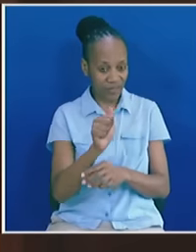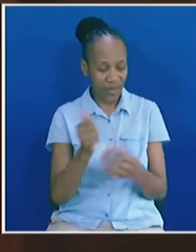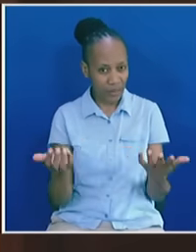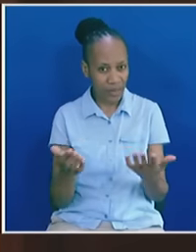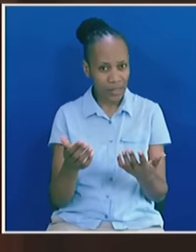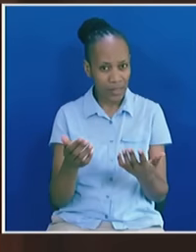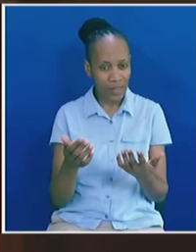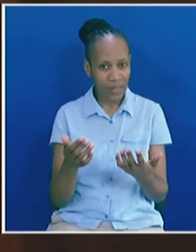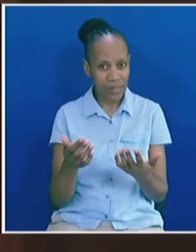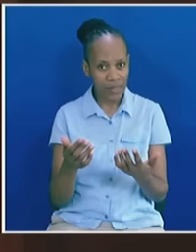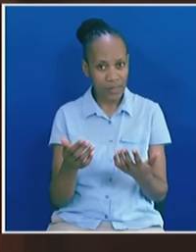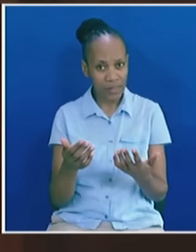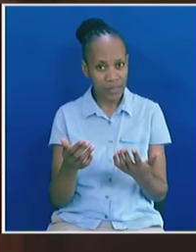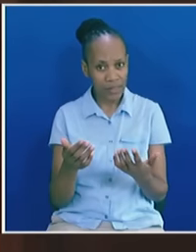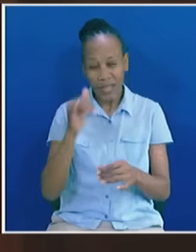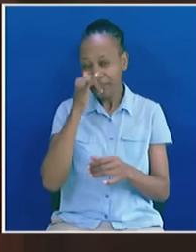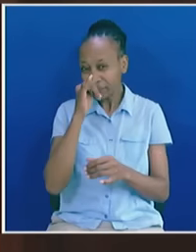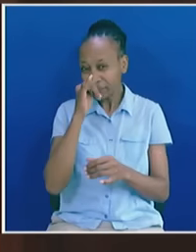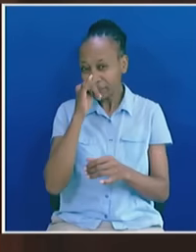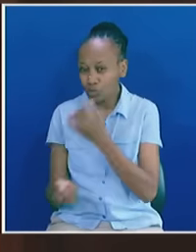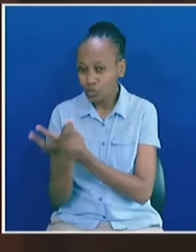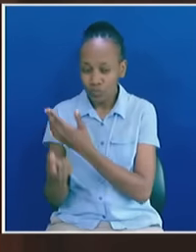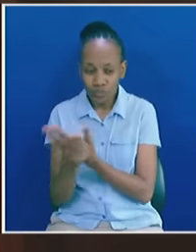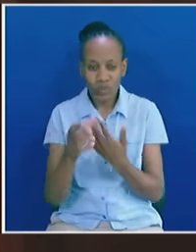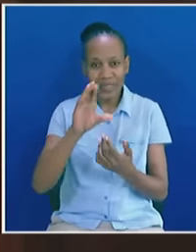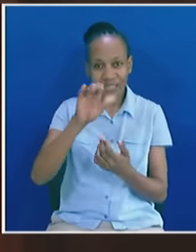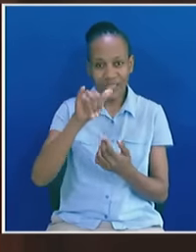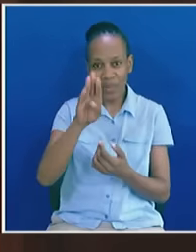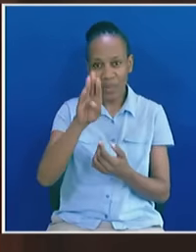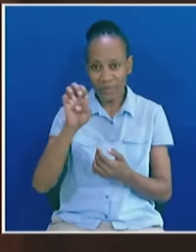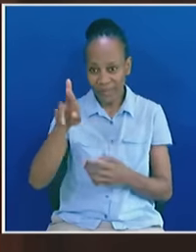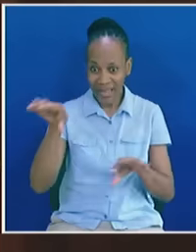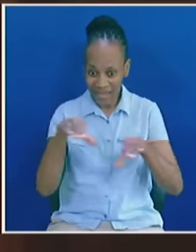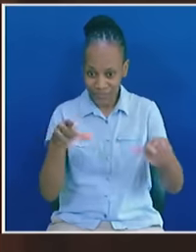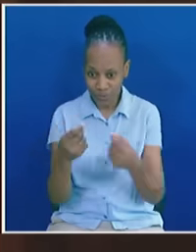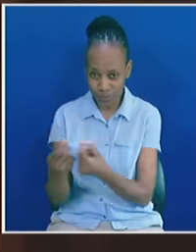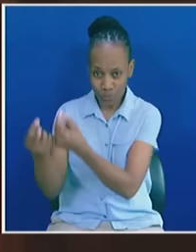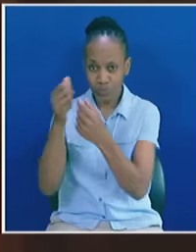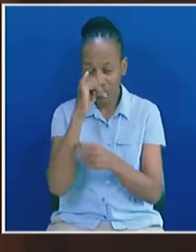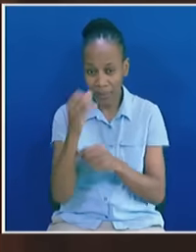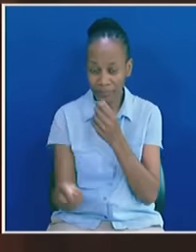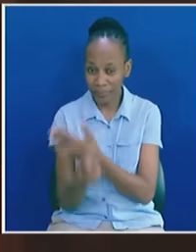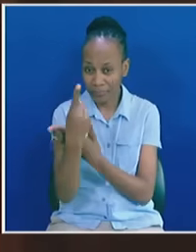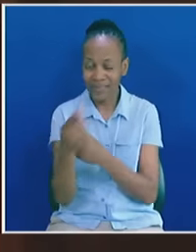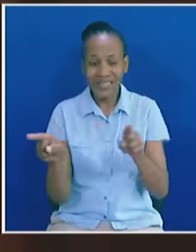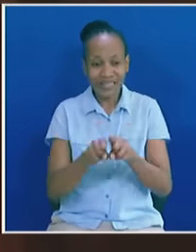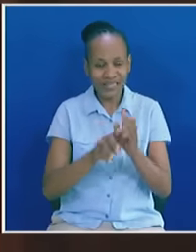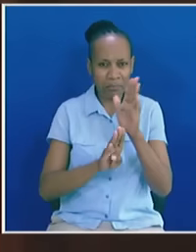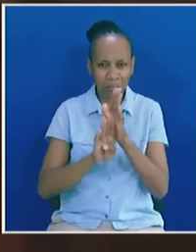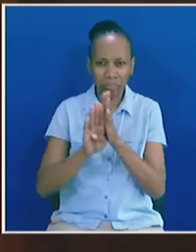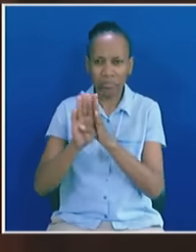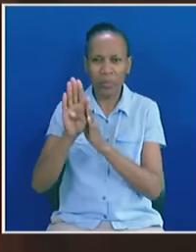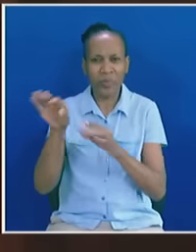borderless. Apart from terrorists using cyberspace through which to conduct their activities, there is a continuous increase in malicious cyber